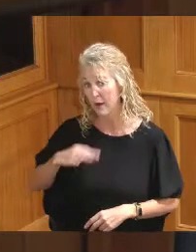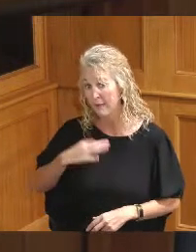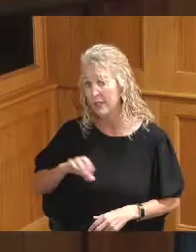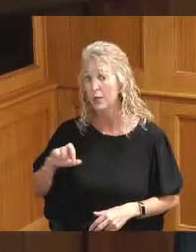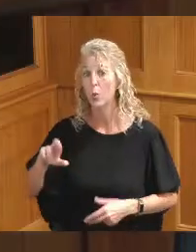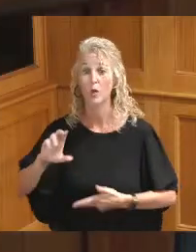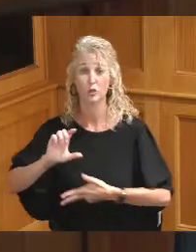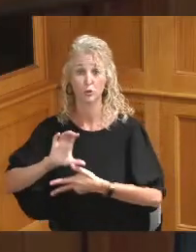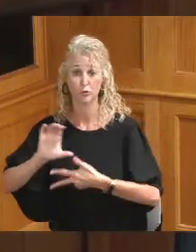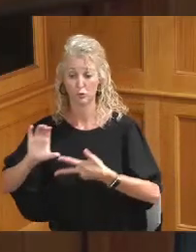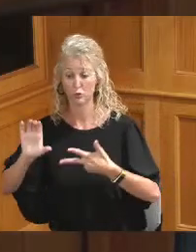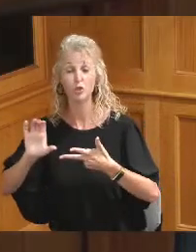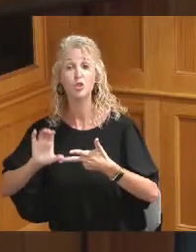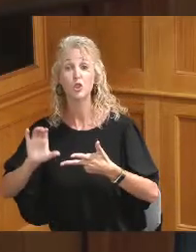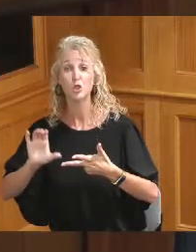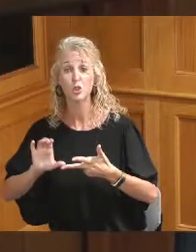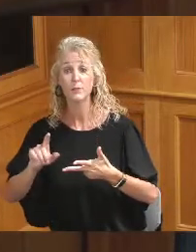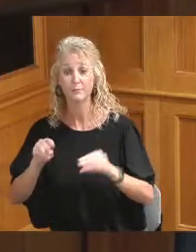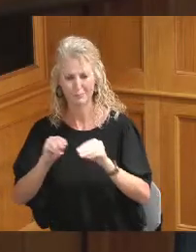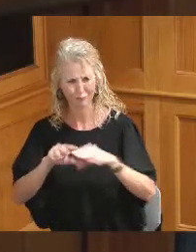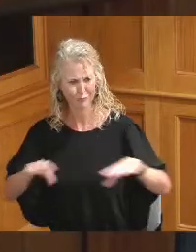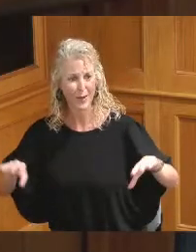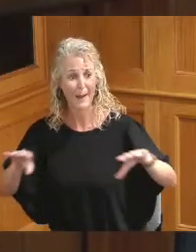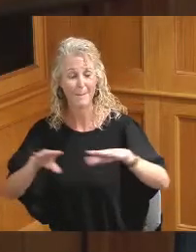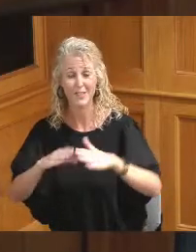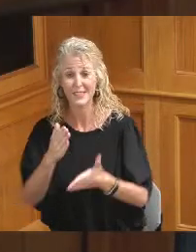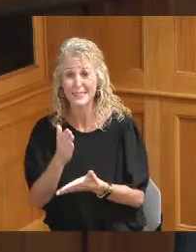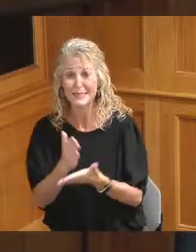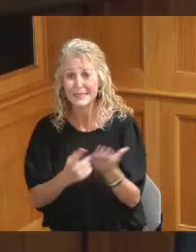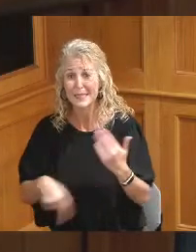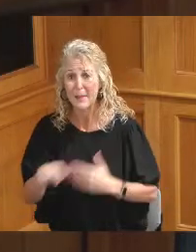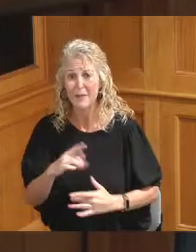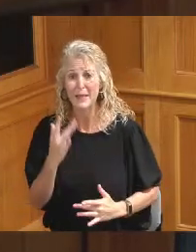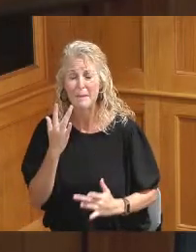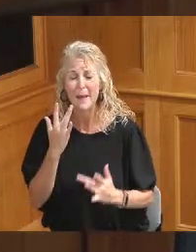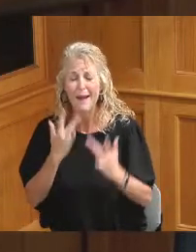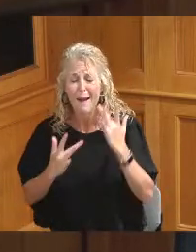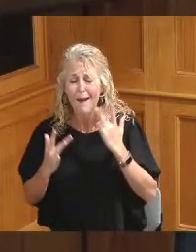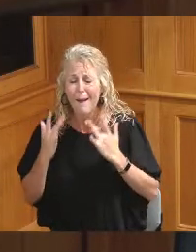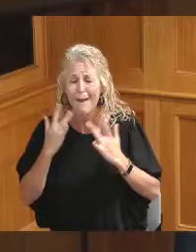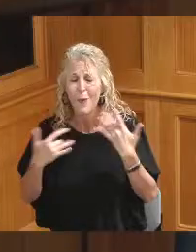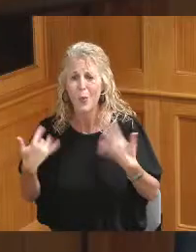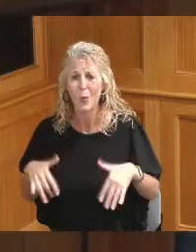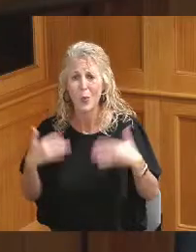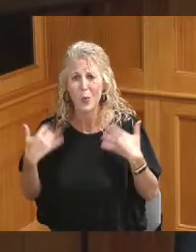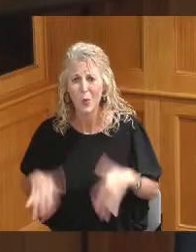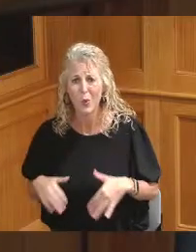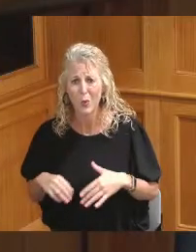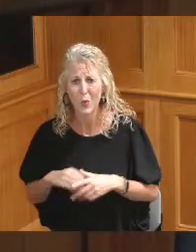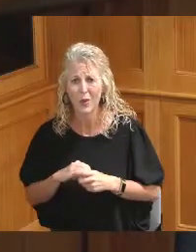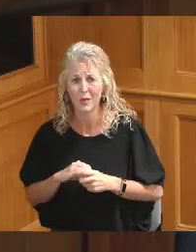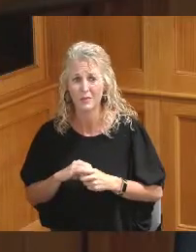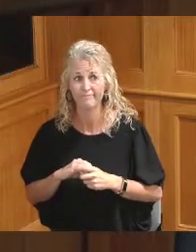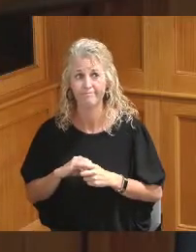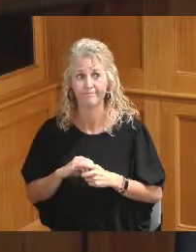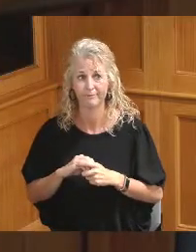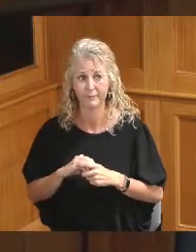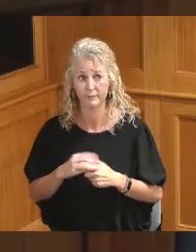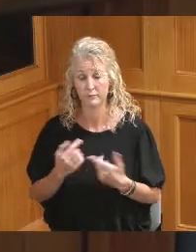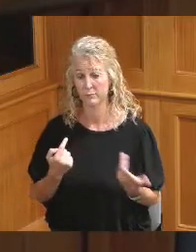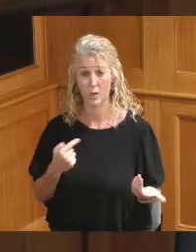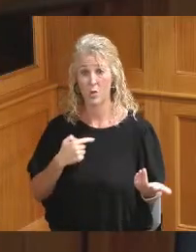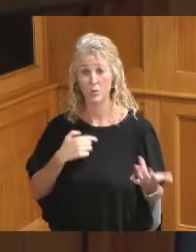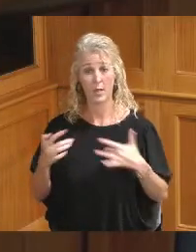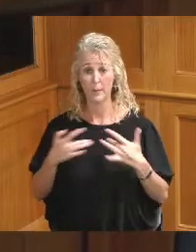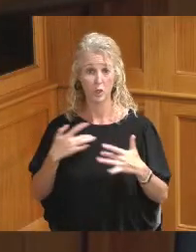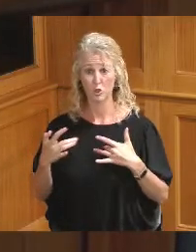churches who have property and some of them barely hanging on to the property. And I'm just